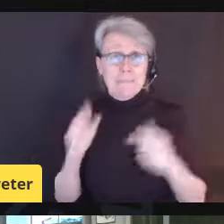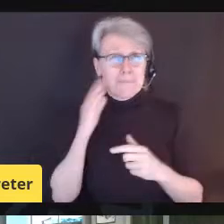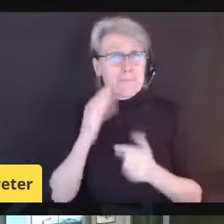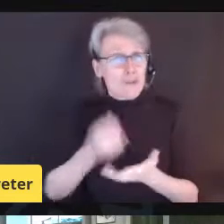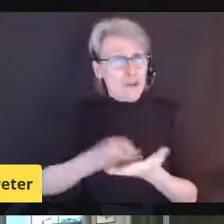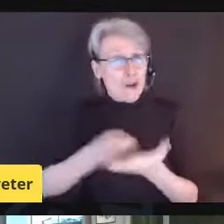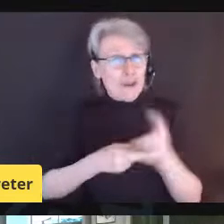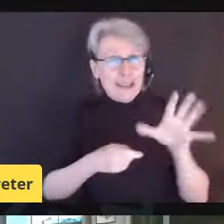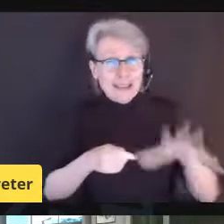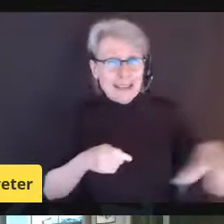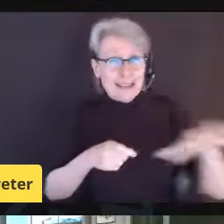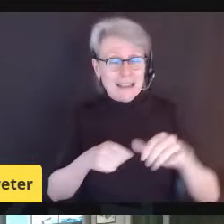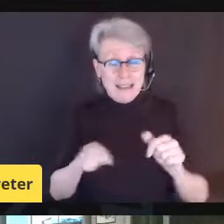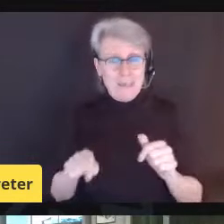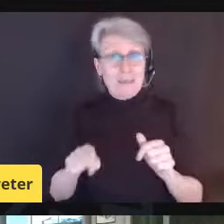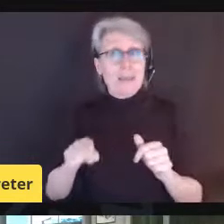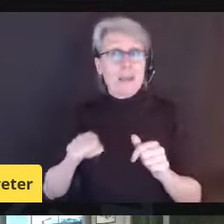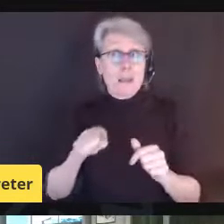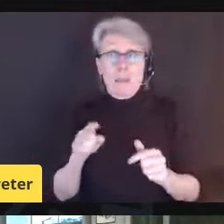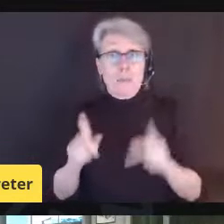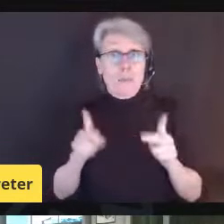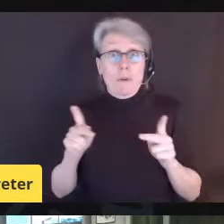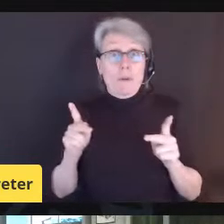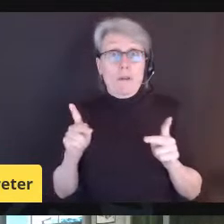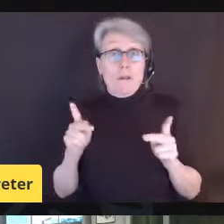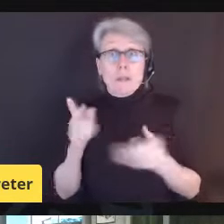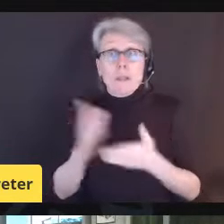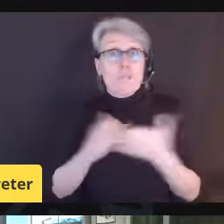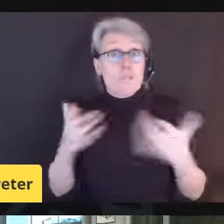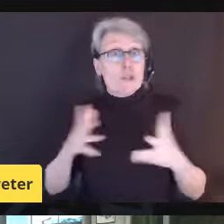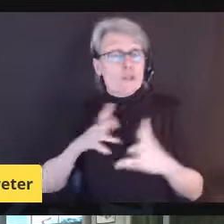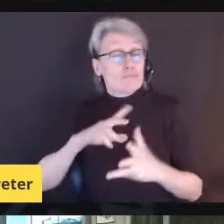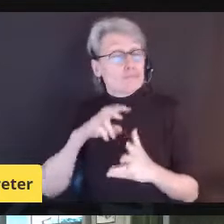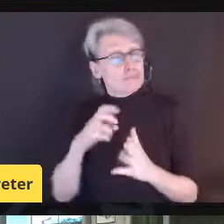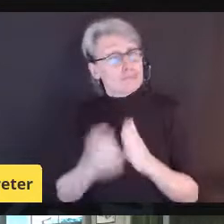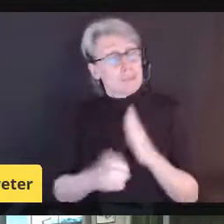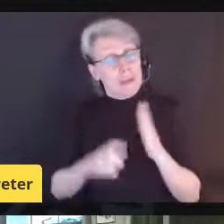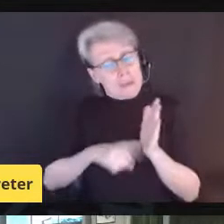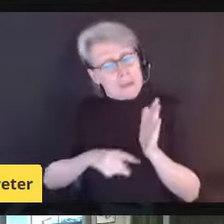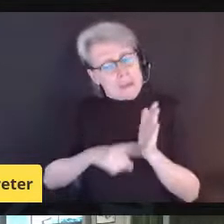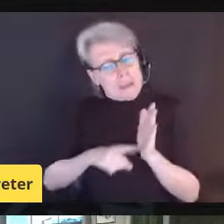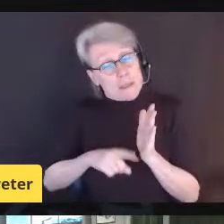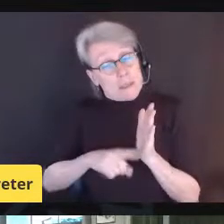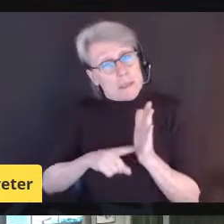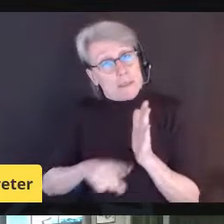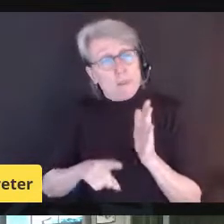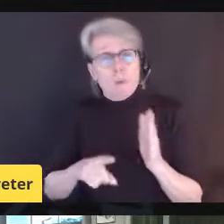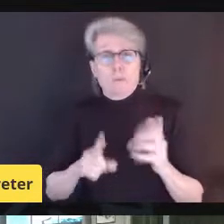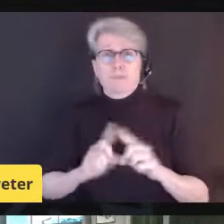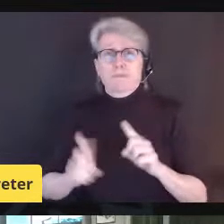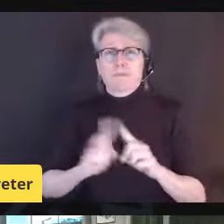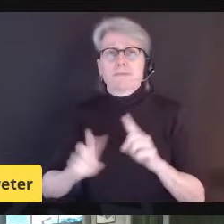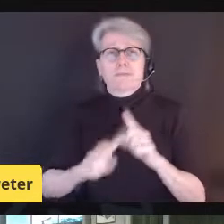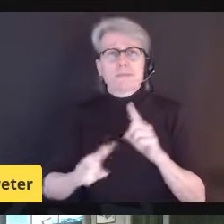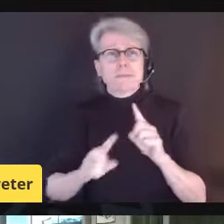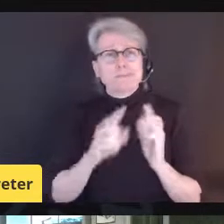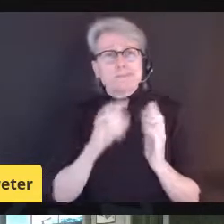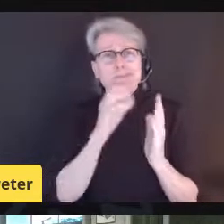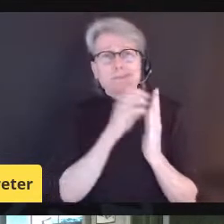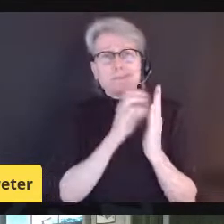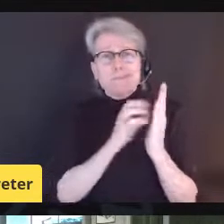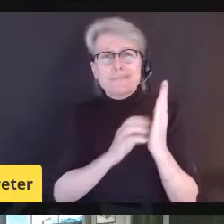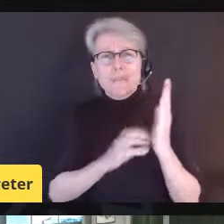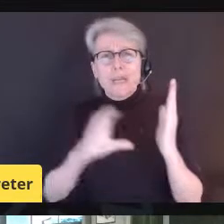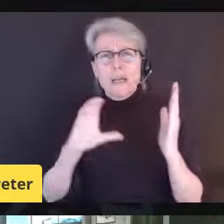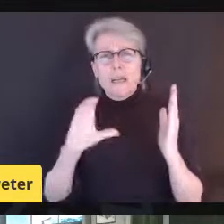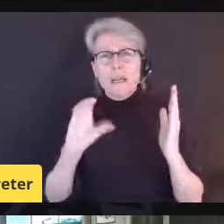explored the whole area, but it's gorgeous. And all the like calcite structures are stained red because it has